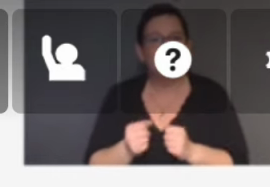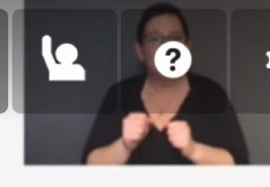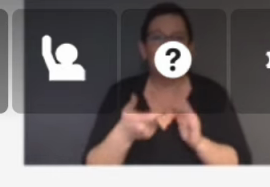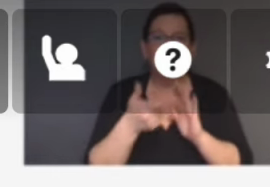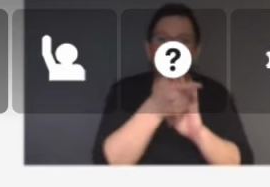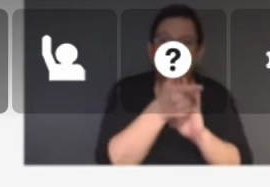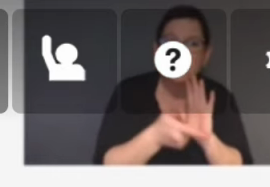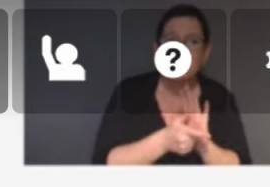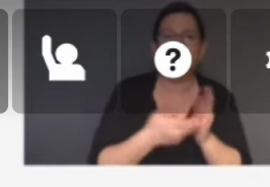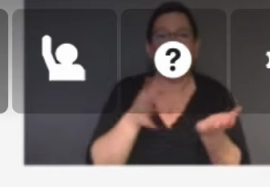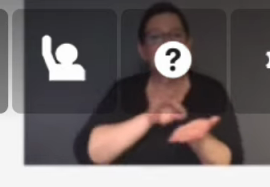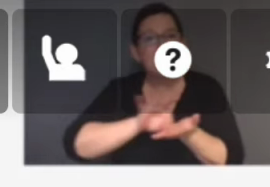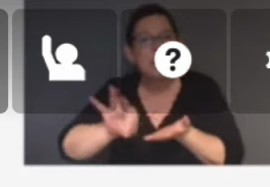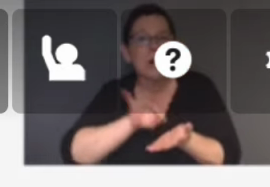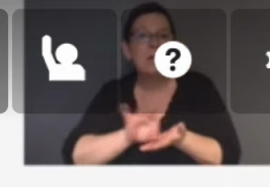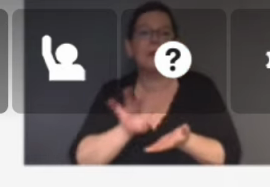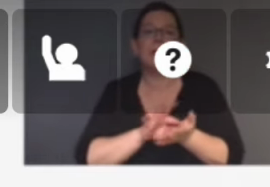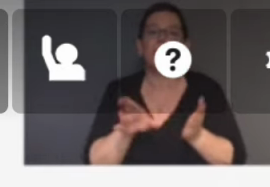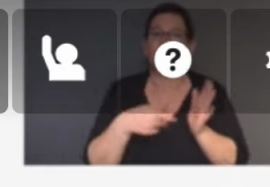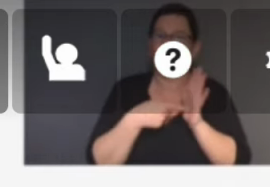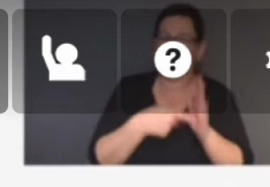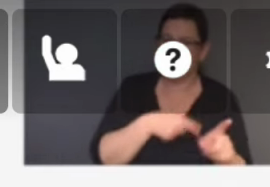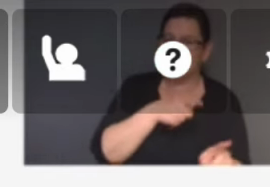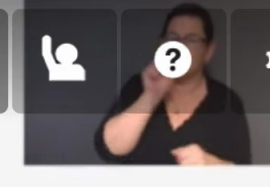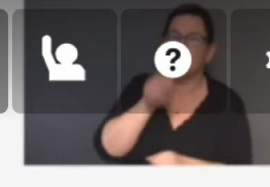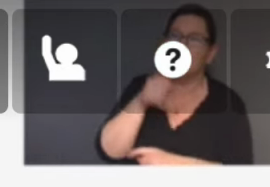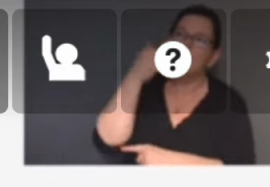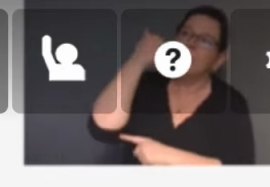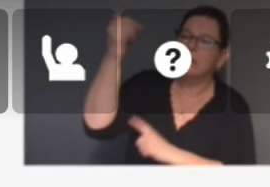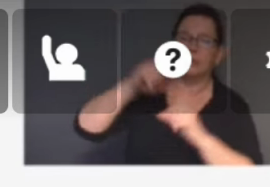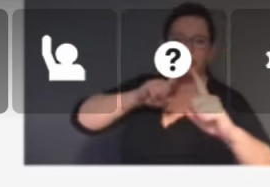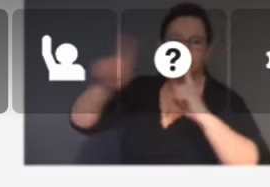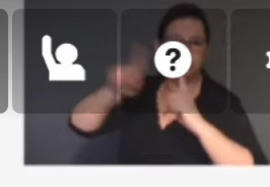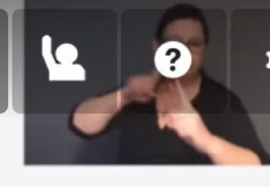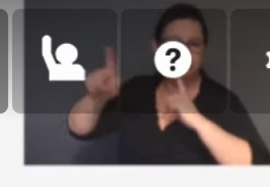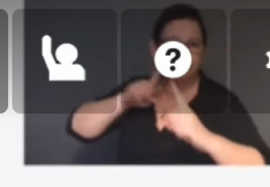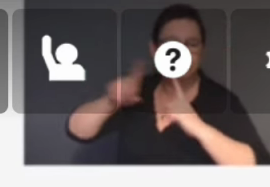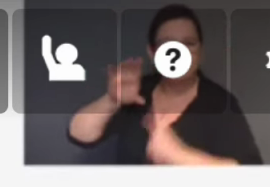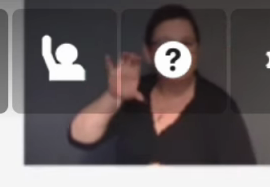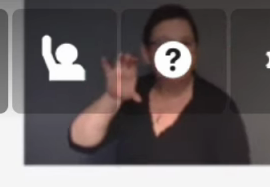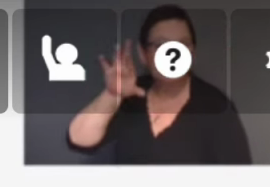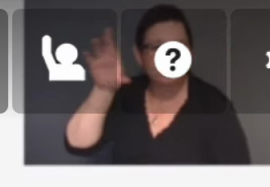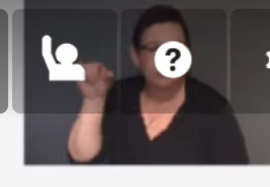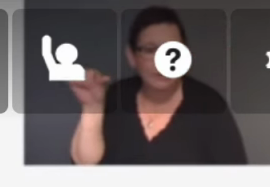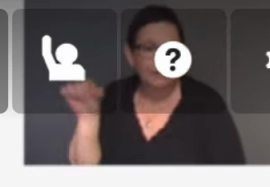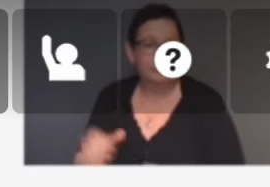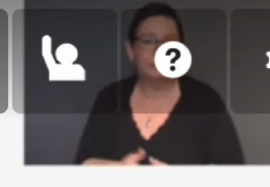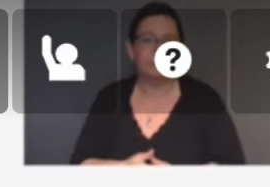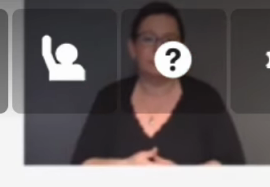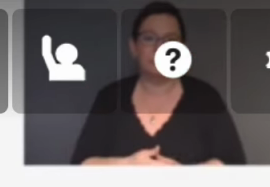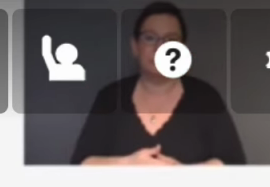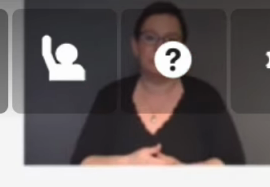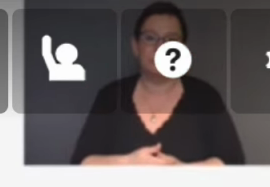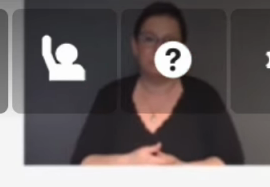You can give permission to another person online in My Account or on paper by filling out